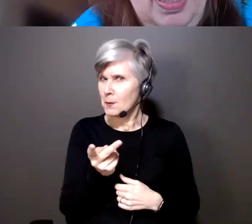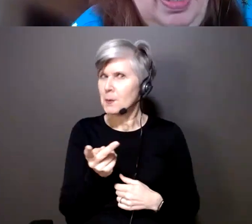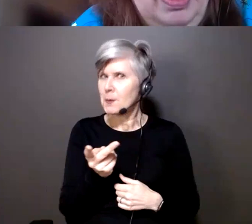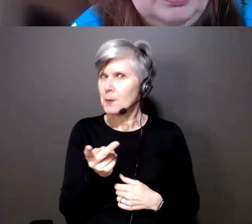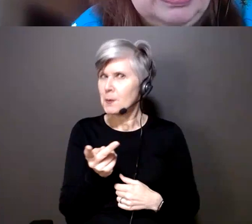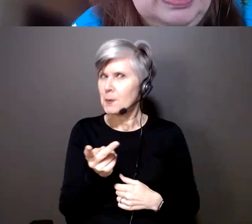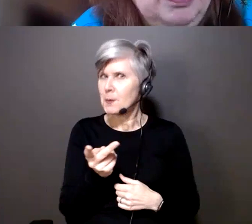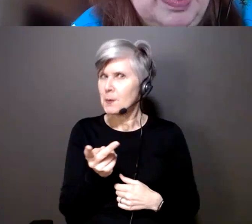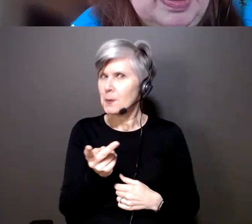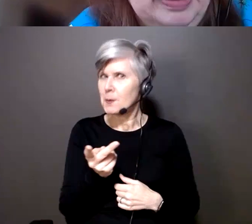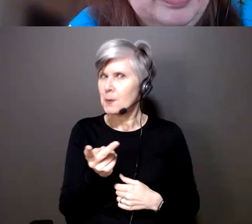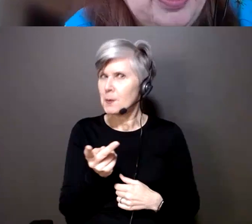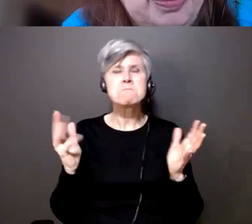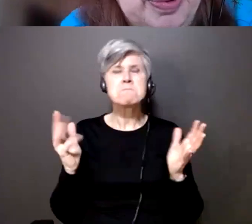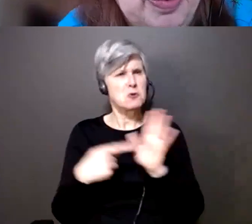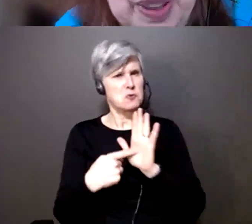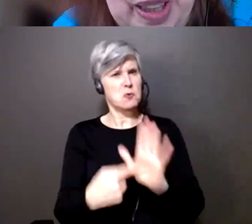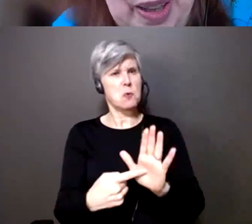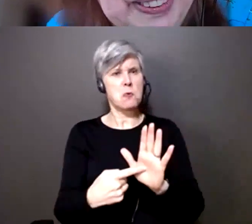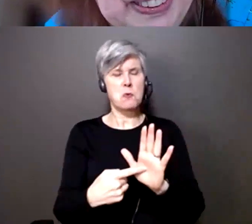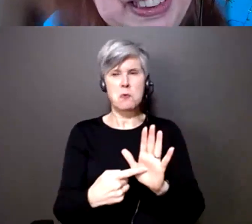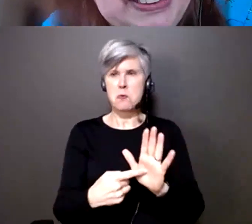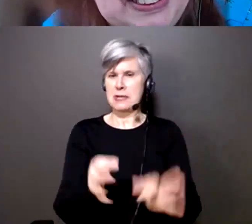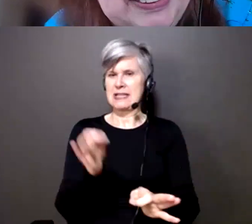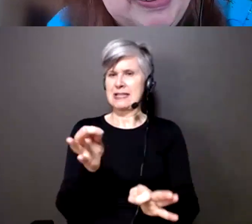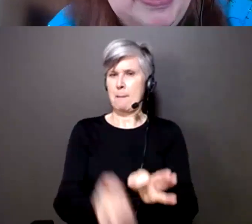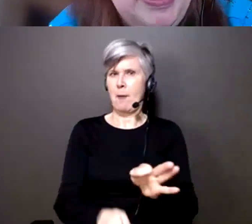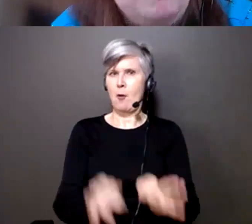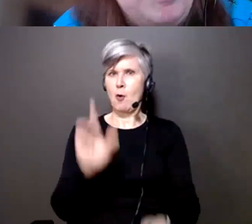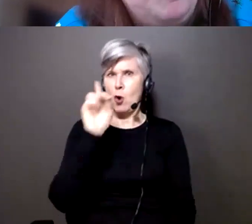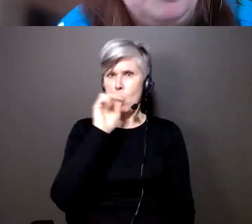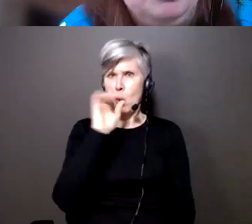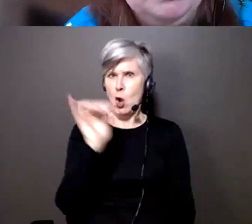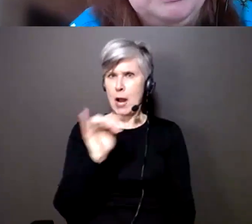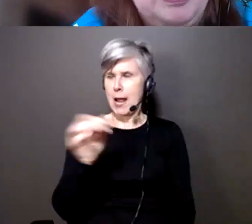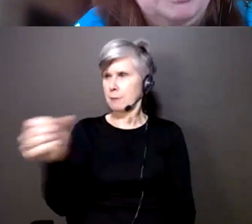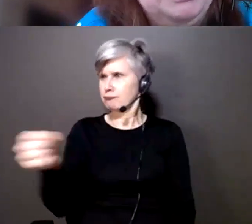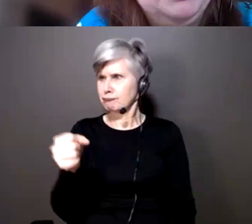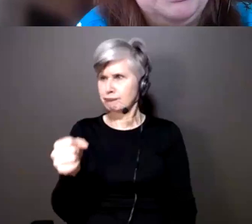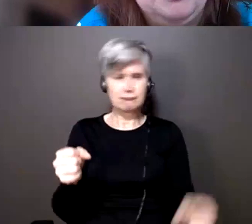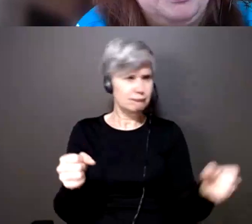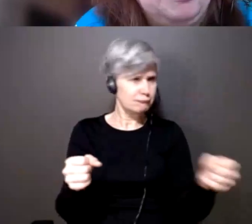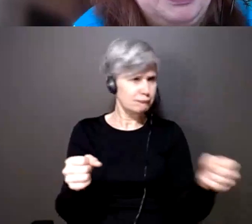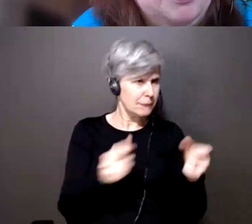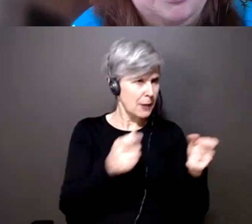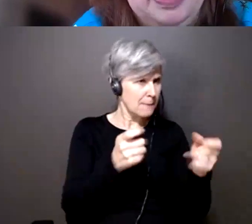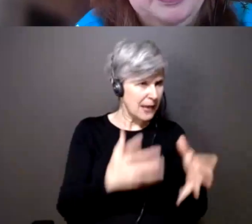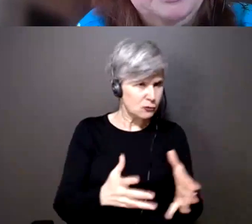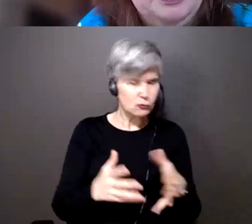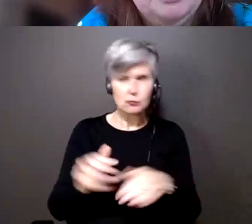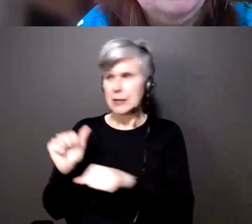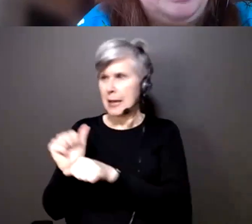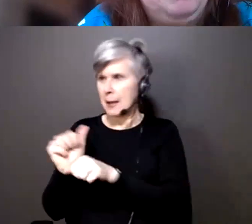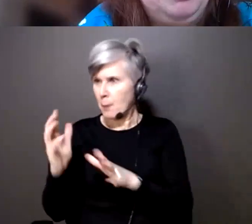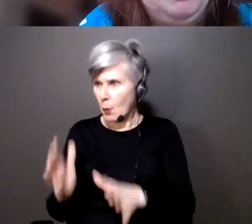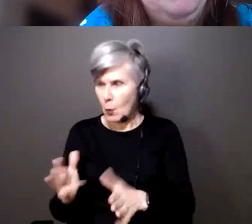very simple and smooth conversation about workplace accommodations where we have a